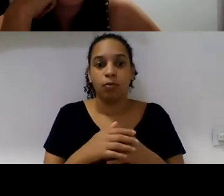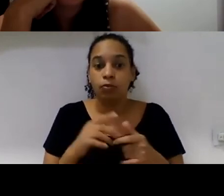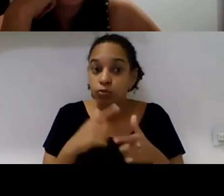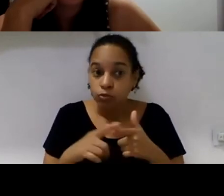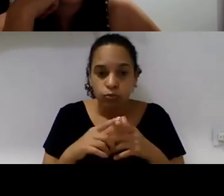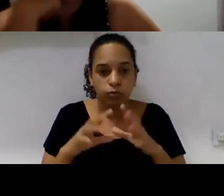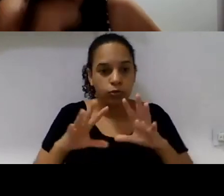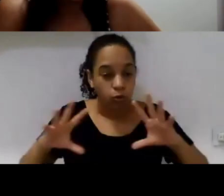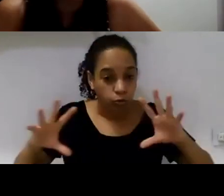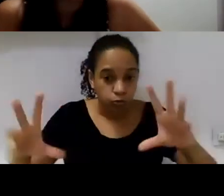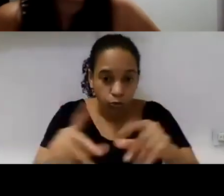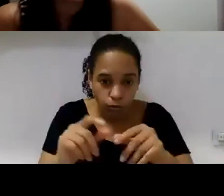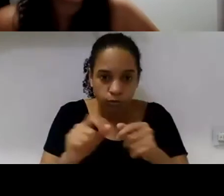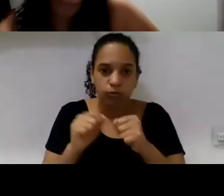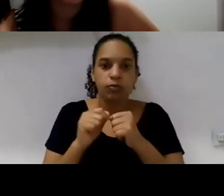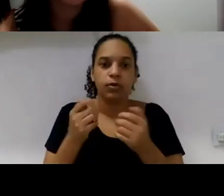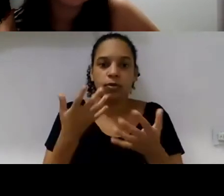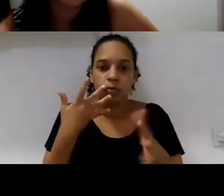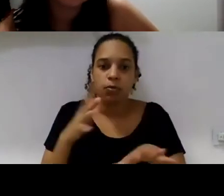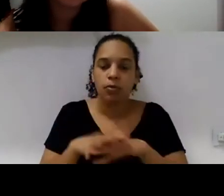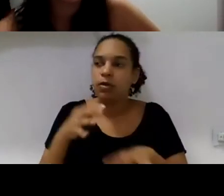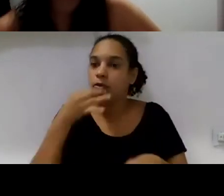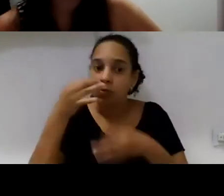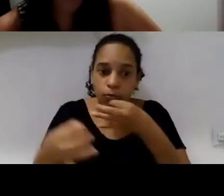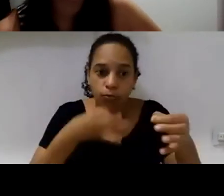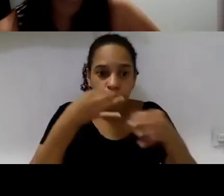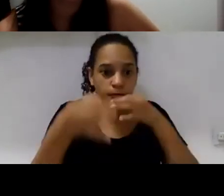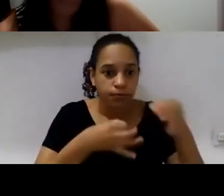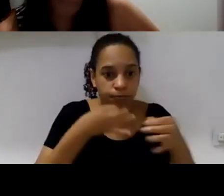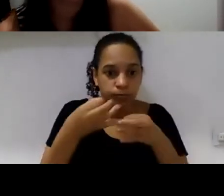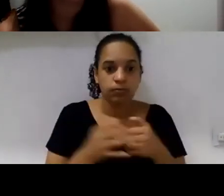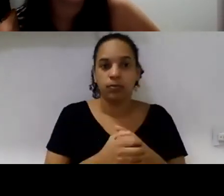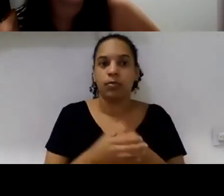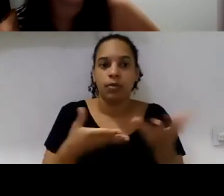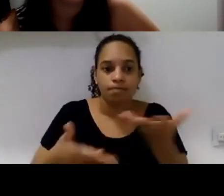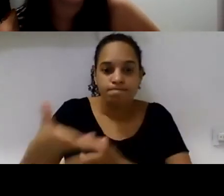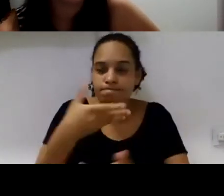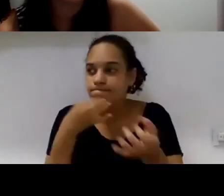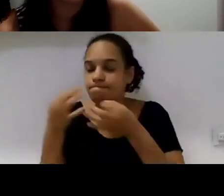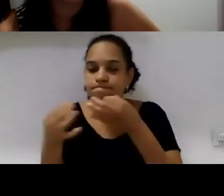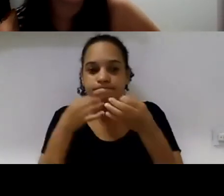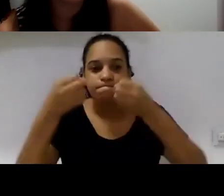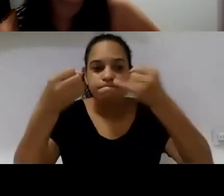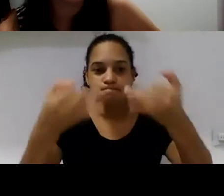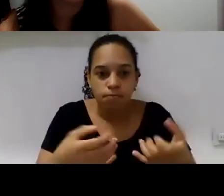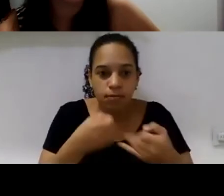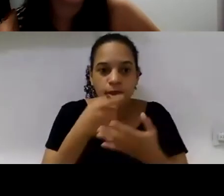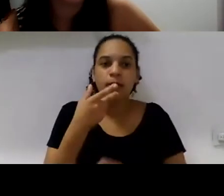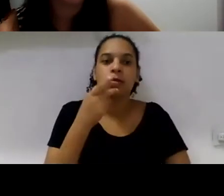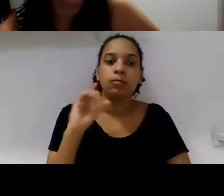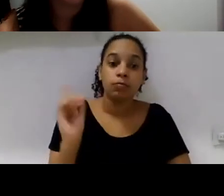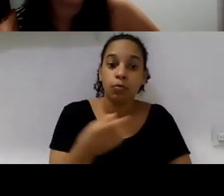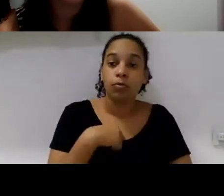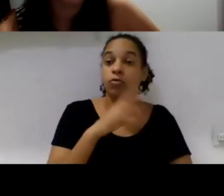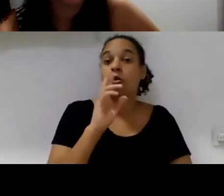things have a legitimate basis, but you know, you've got to work together and decide when it's appropriate to be